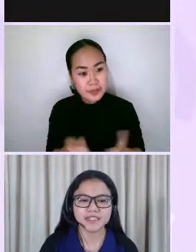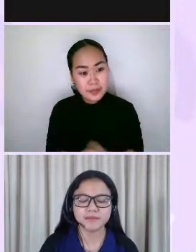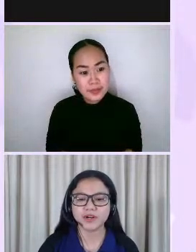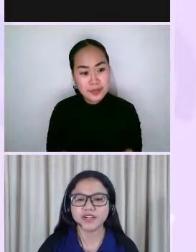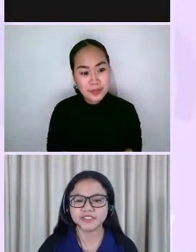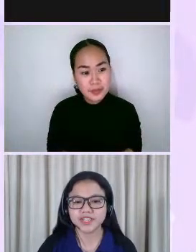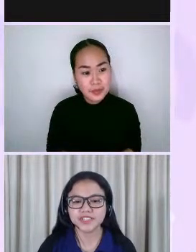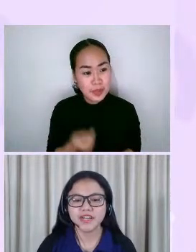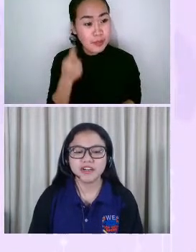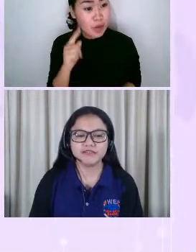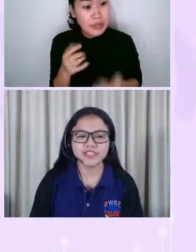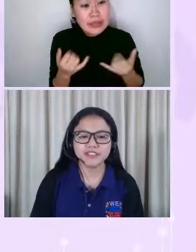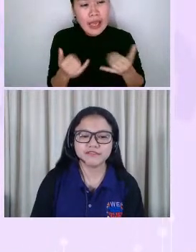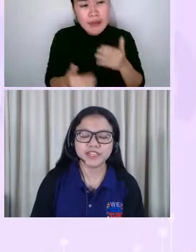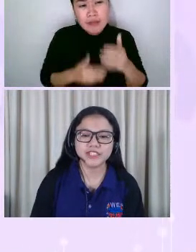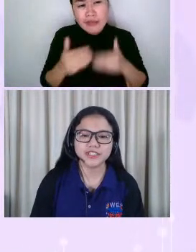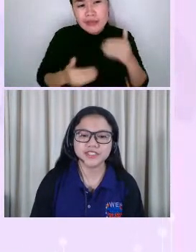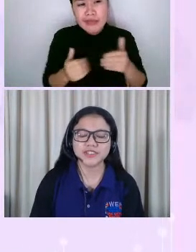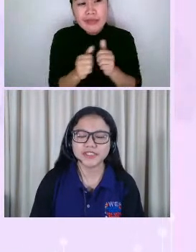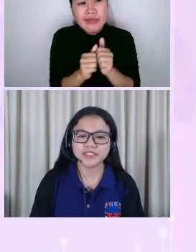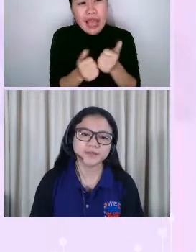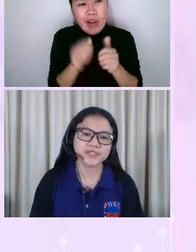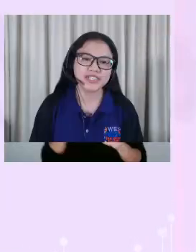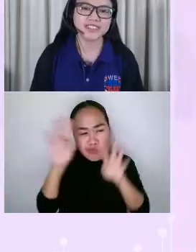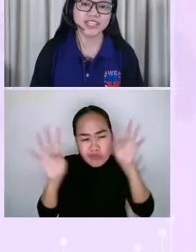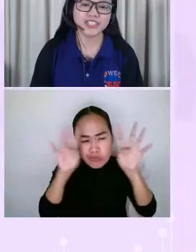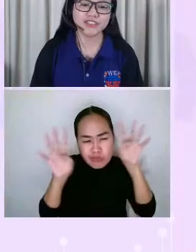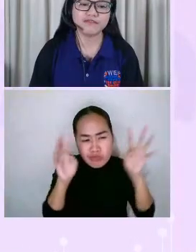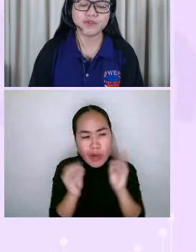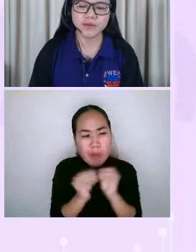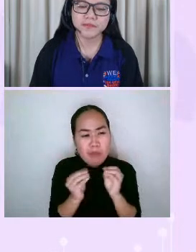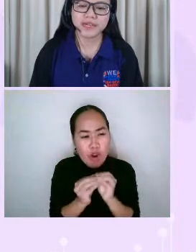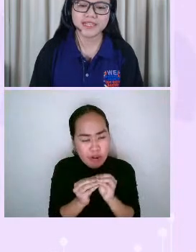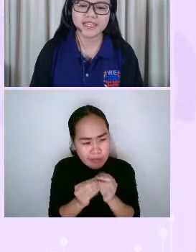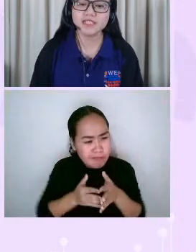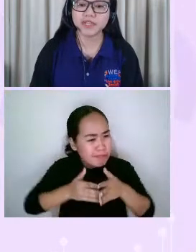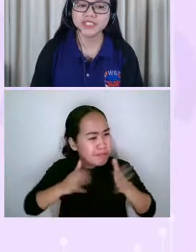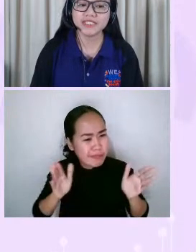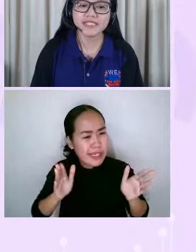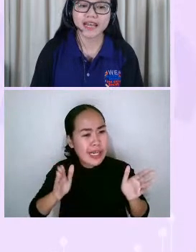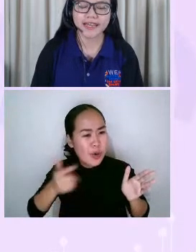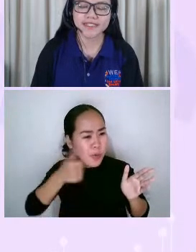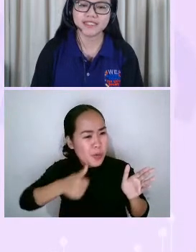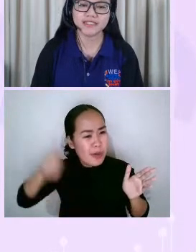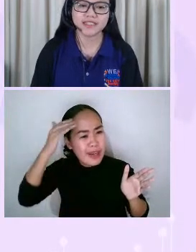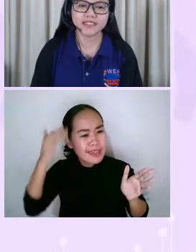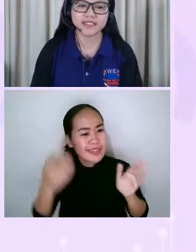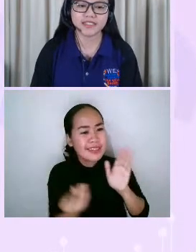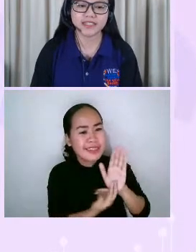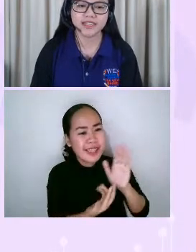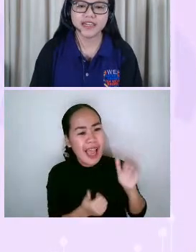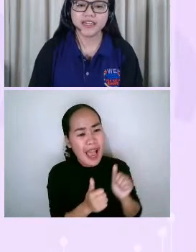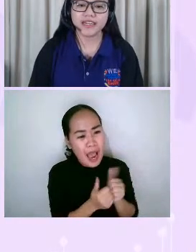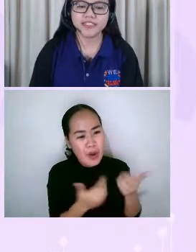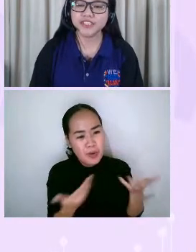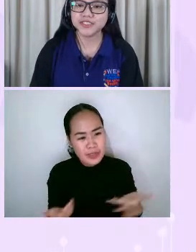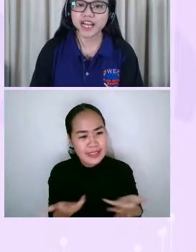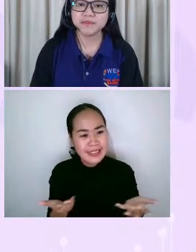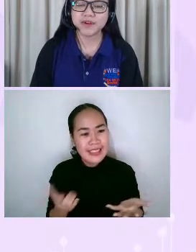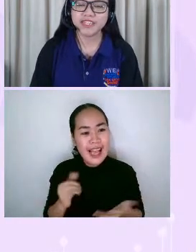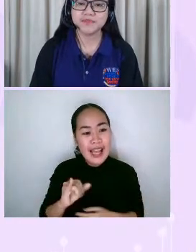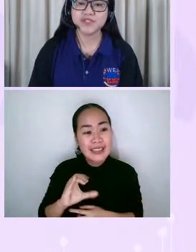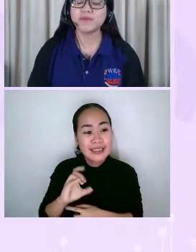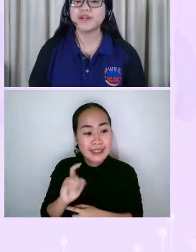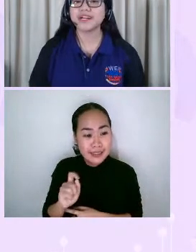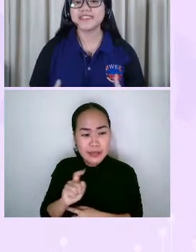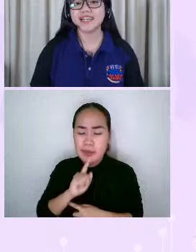Going para sa progress of innovation and greater representation of women, especially sa ICT industry. And ngayon